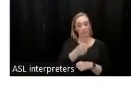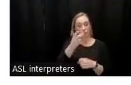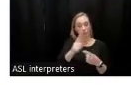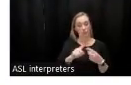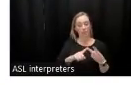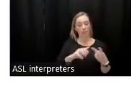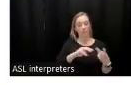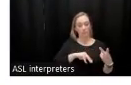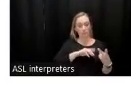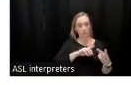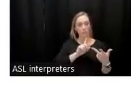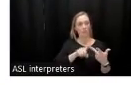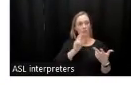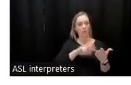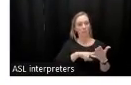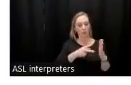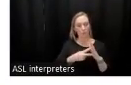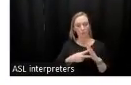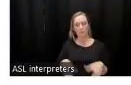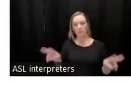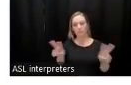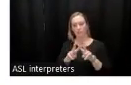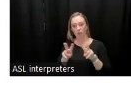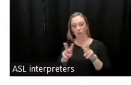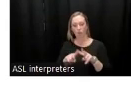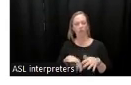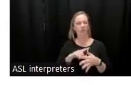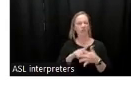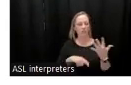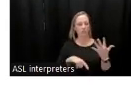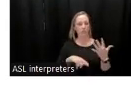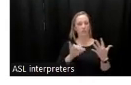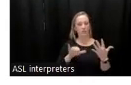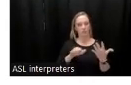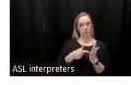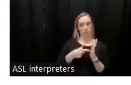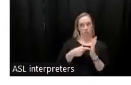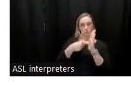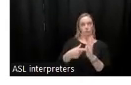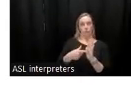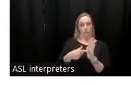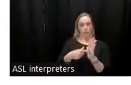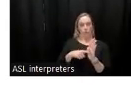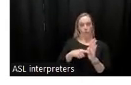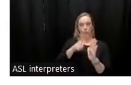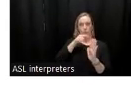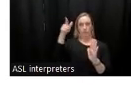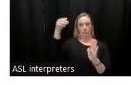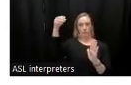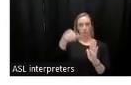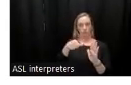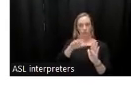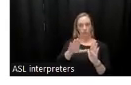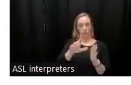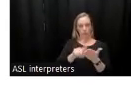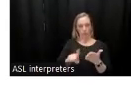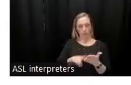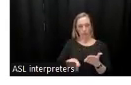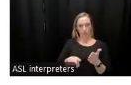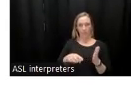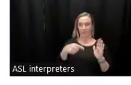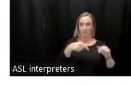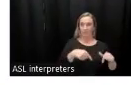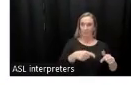purpose, and values. This can help kind of show your funder that your institution is a place that's aligned